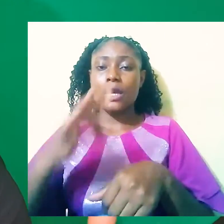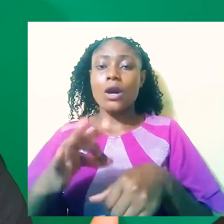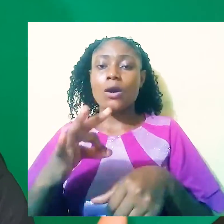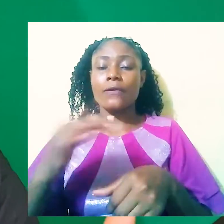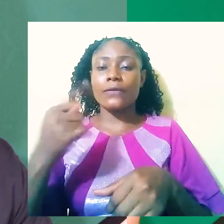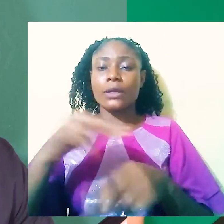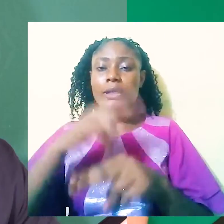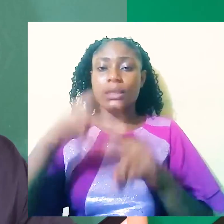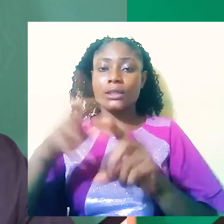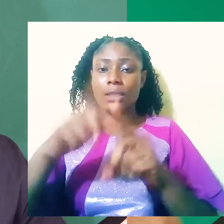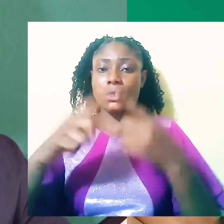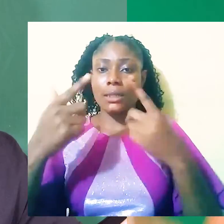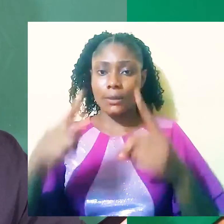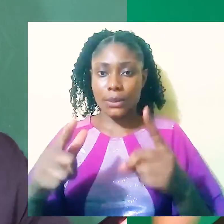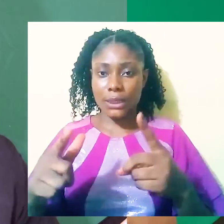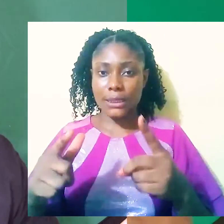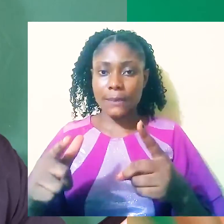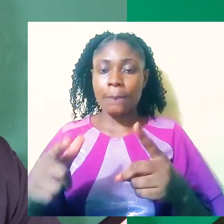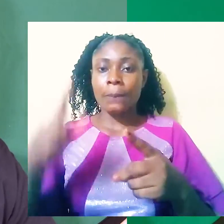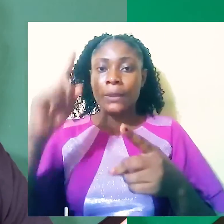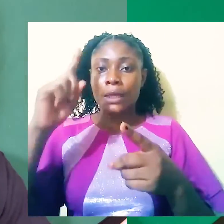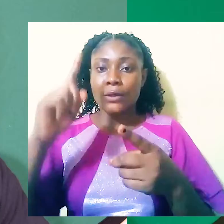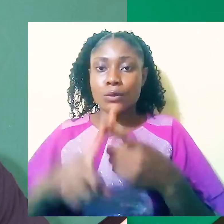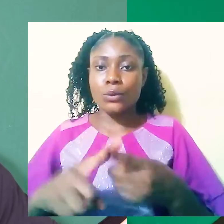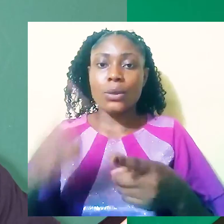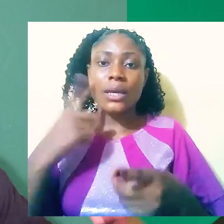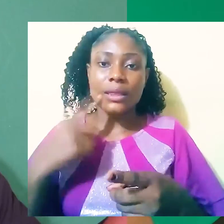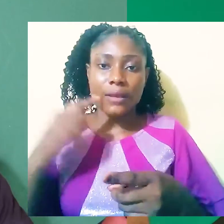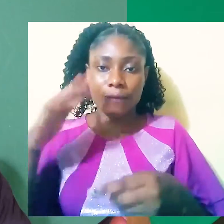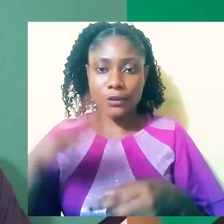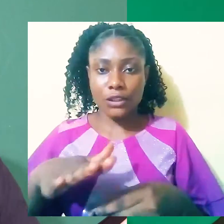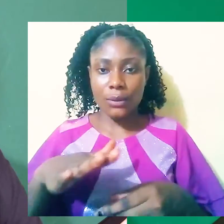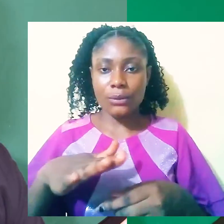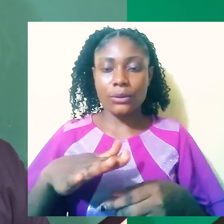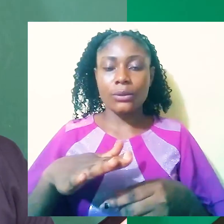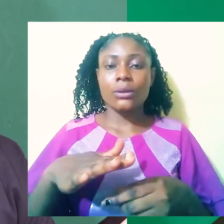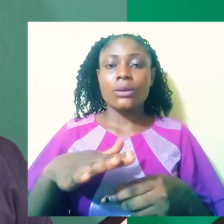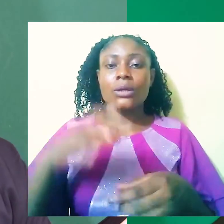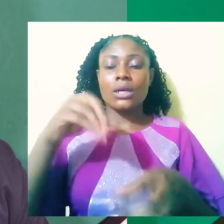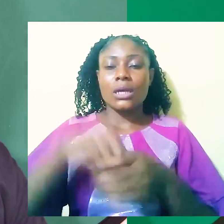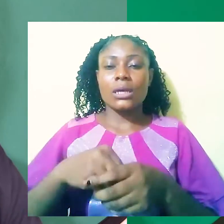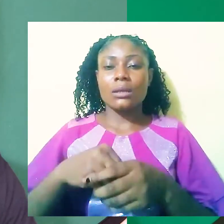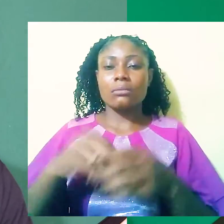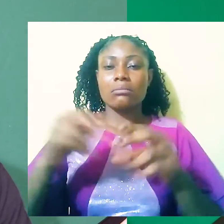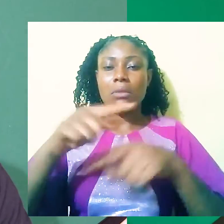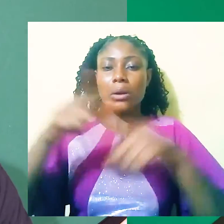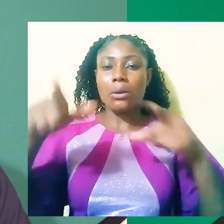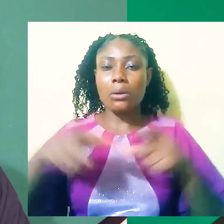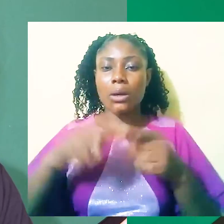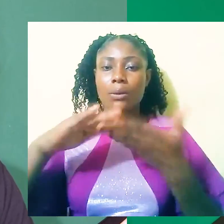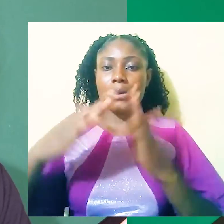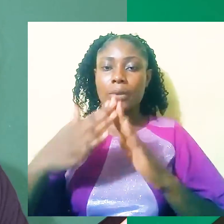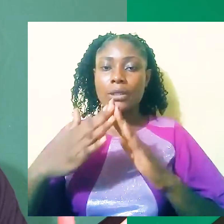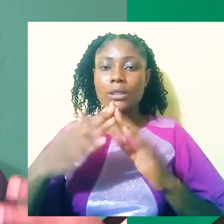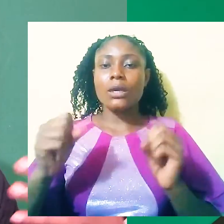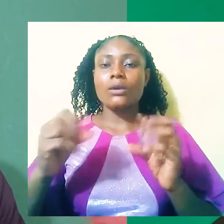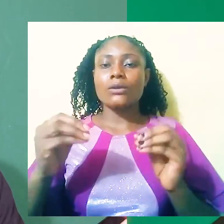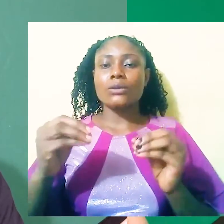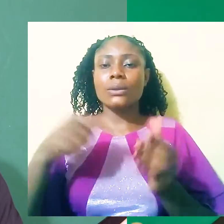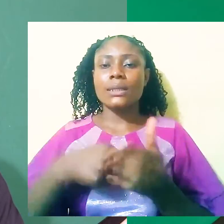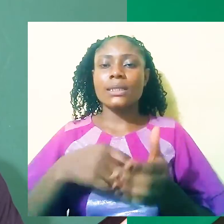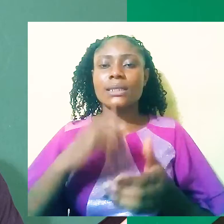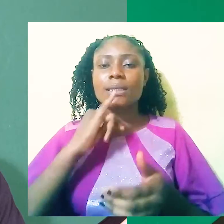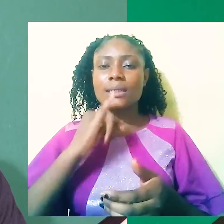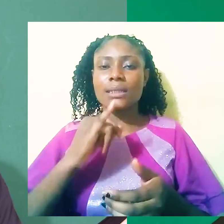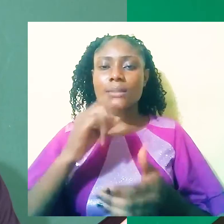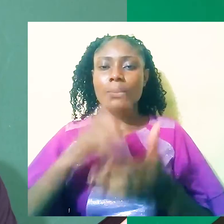different countries, and what is the impact of national sign languages to a deaf child